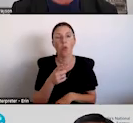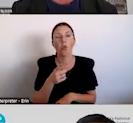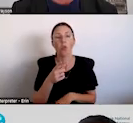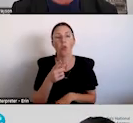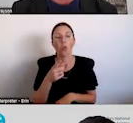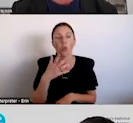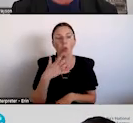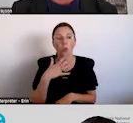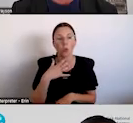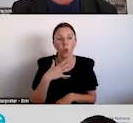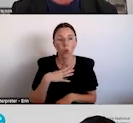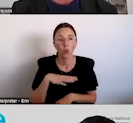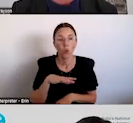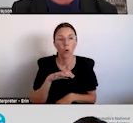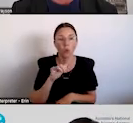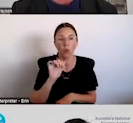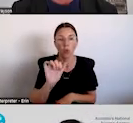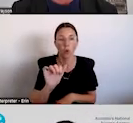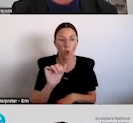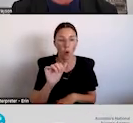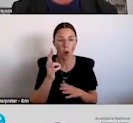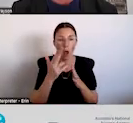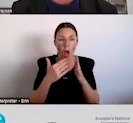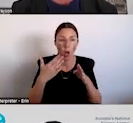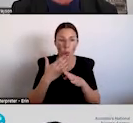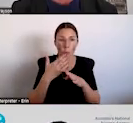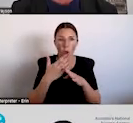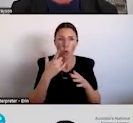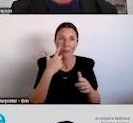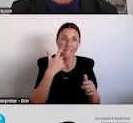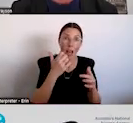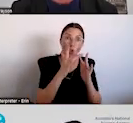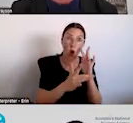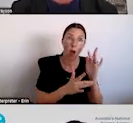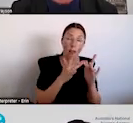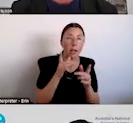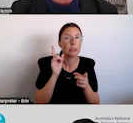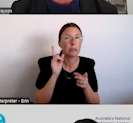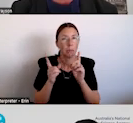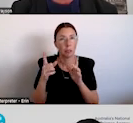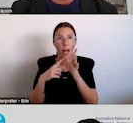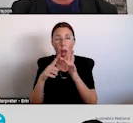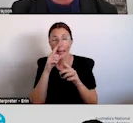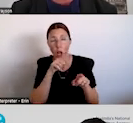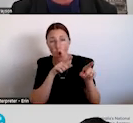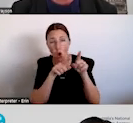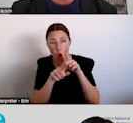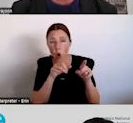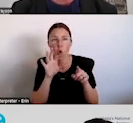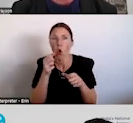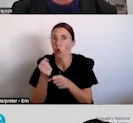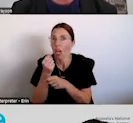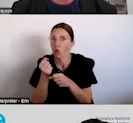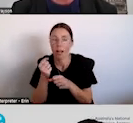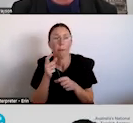online. Sometimes involves AI learning from it a little bit, not learning to generate something, but to learn what's in the image.